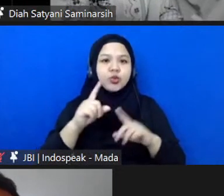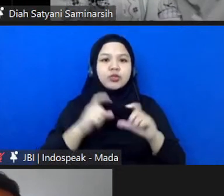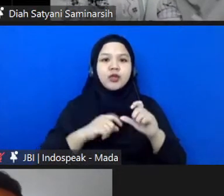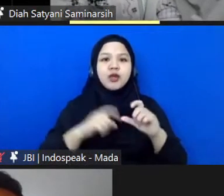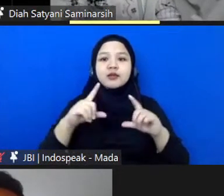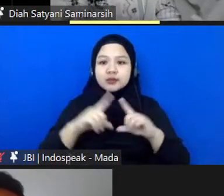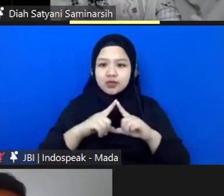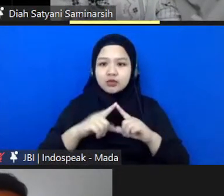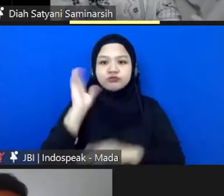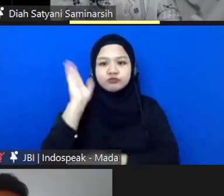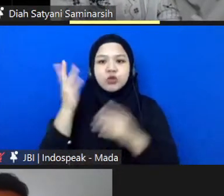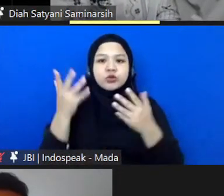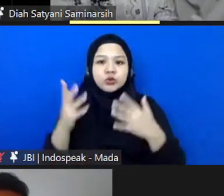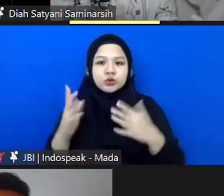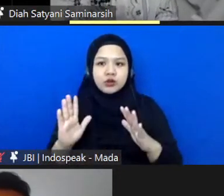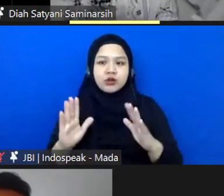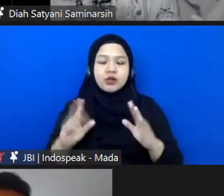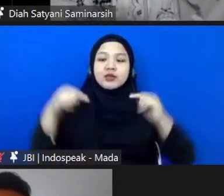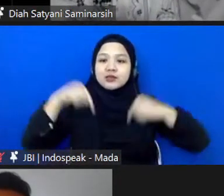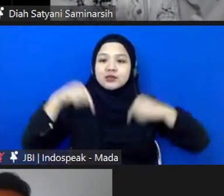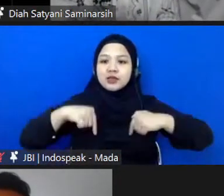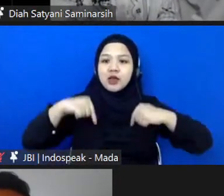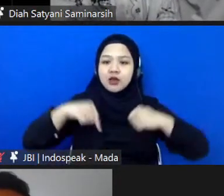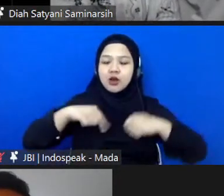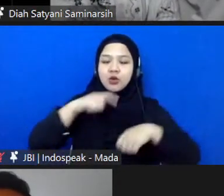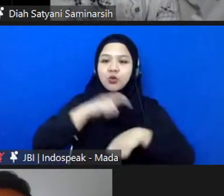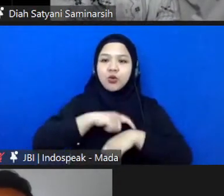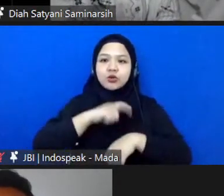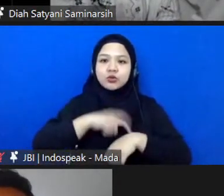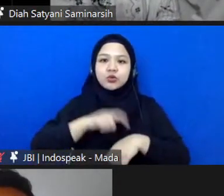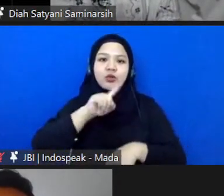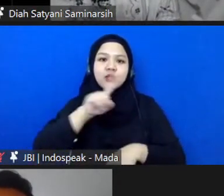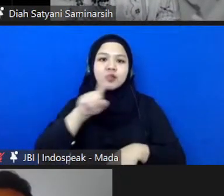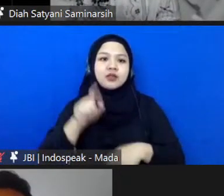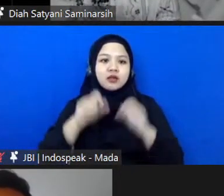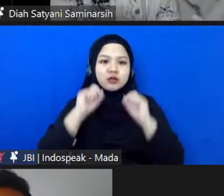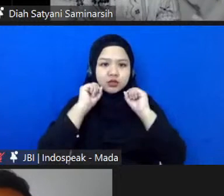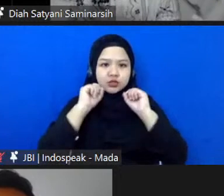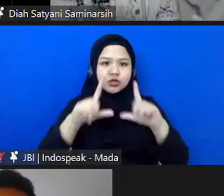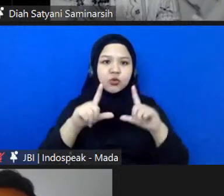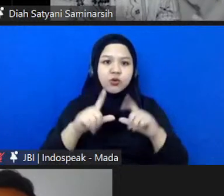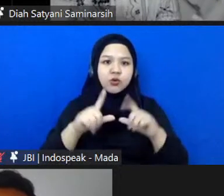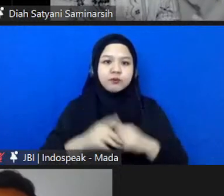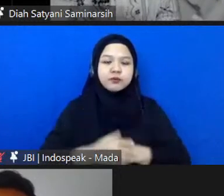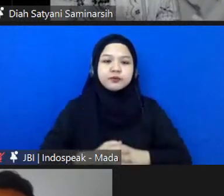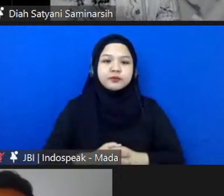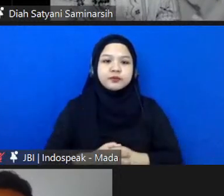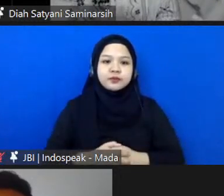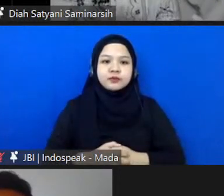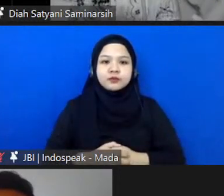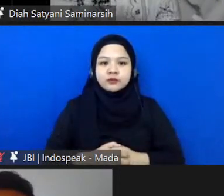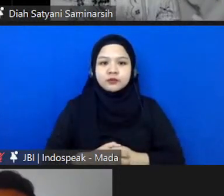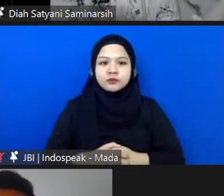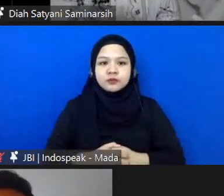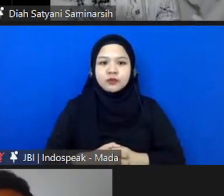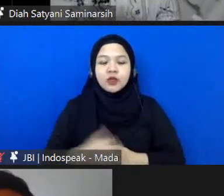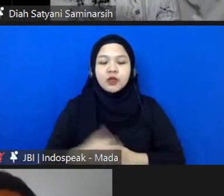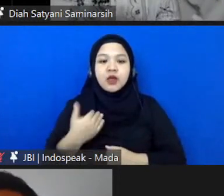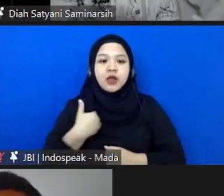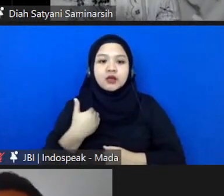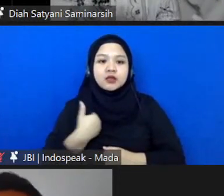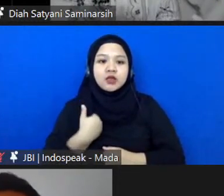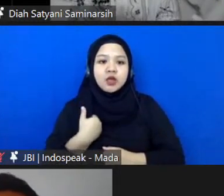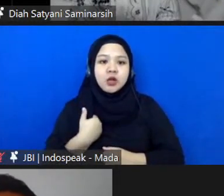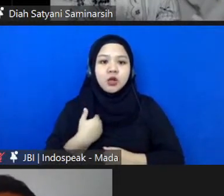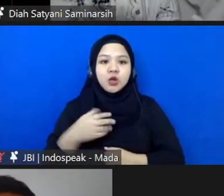questions and answers. And as I mentioned before at the beginning, there are two ways you can ask